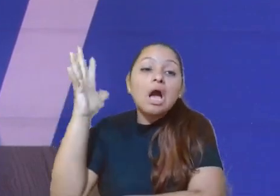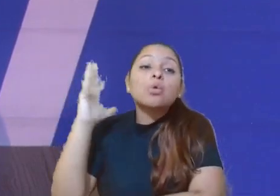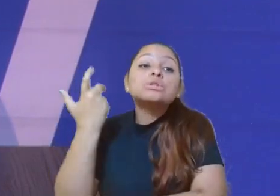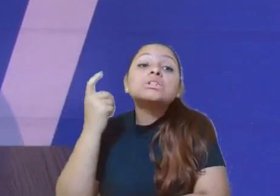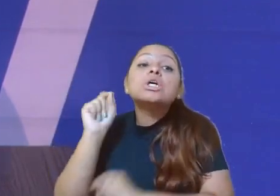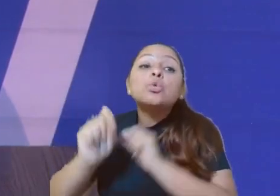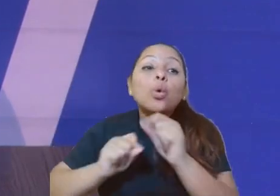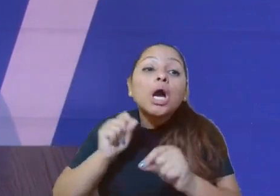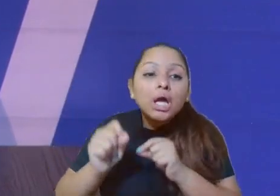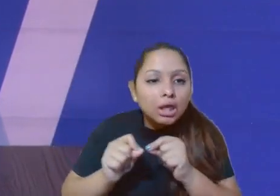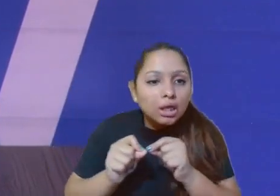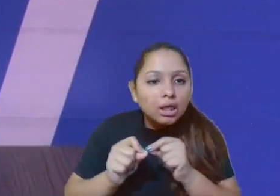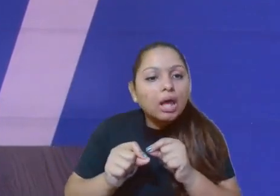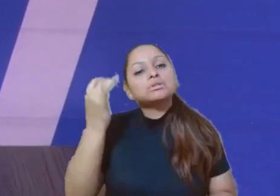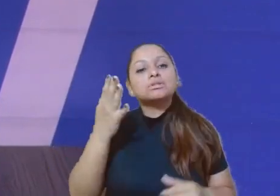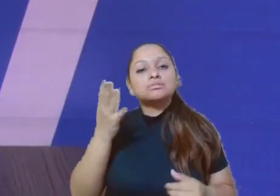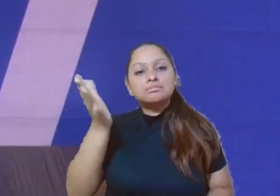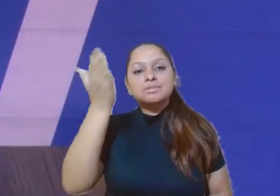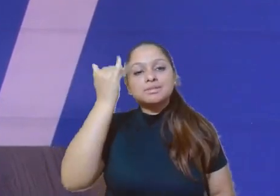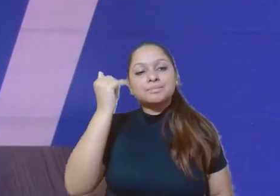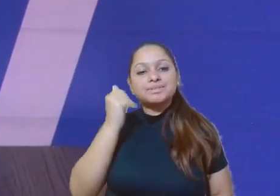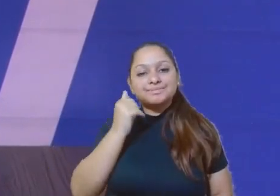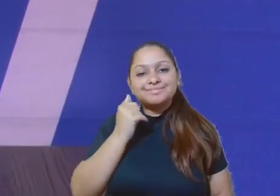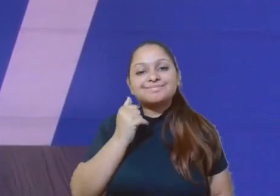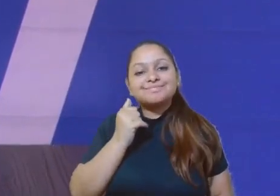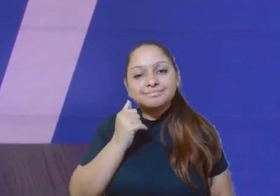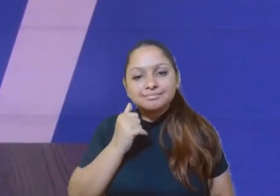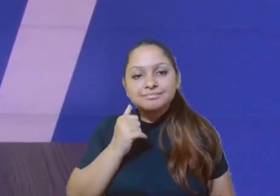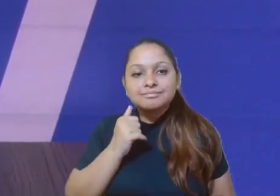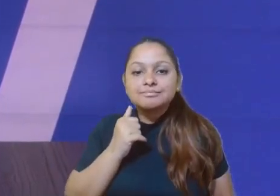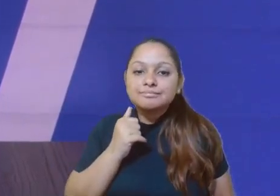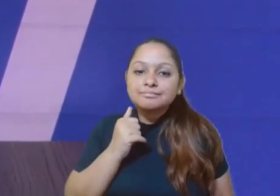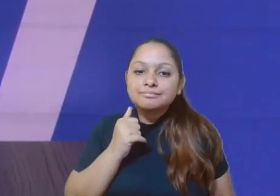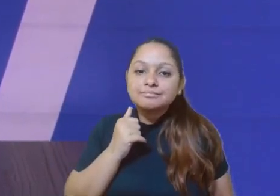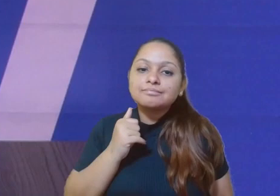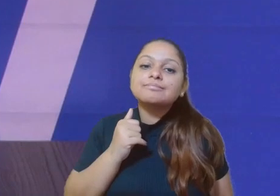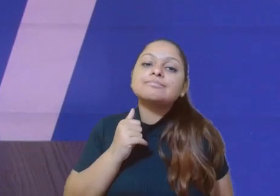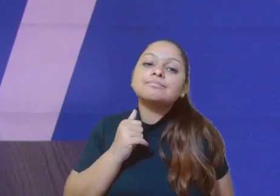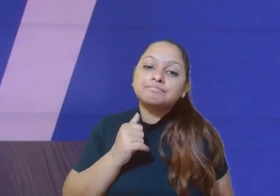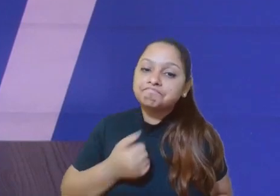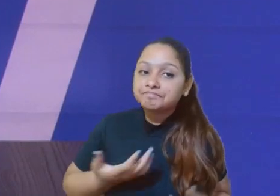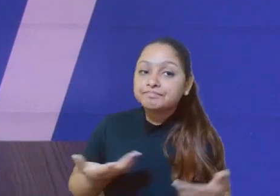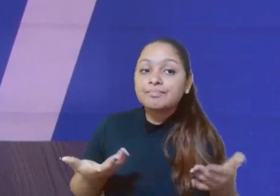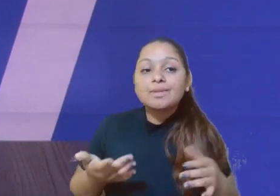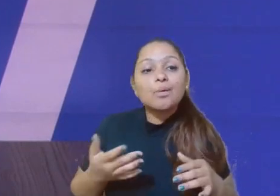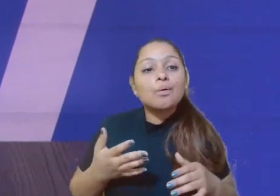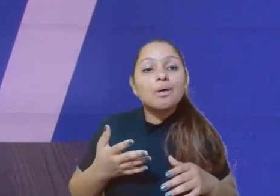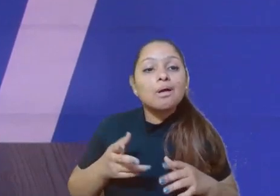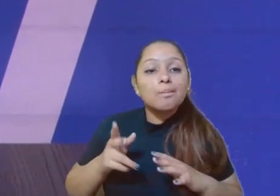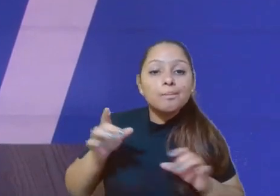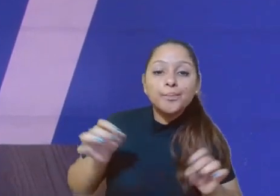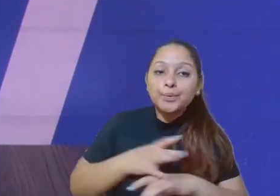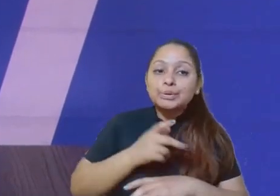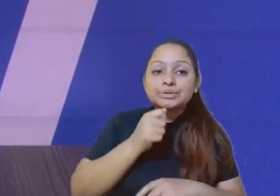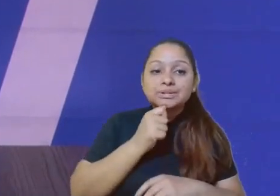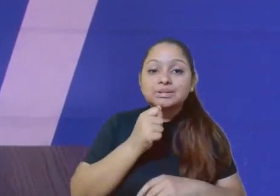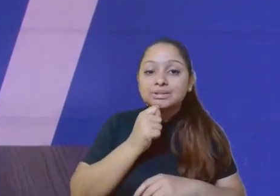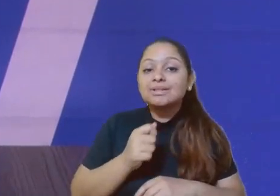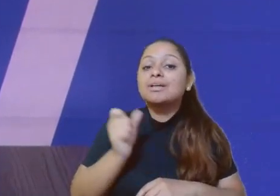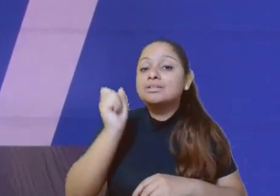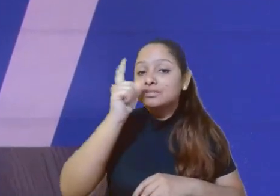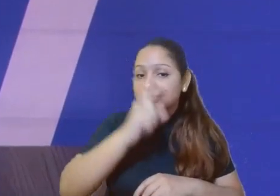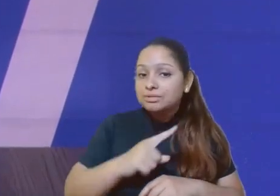forget that the biocomponent of this, we need to grow that. So this challenge, we